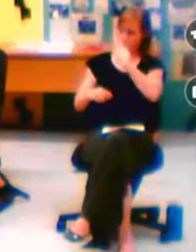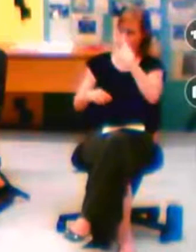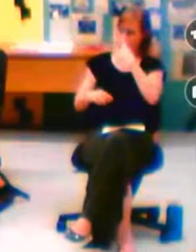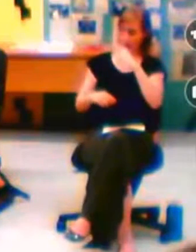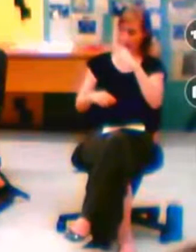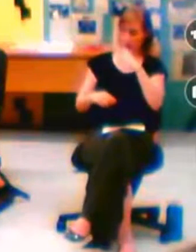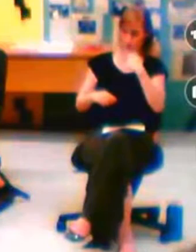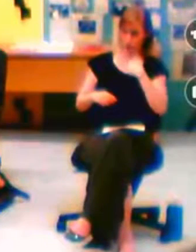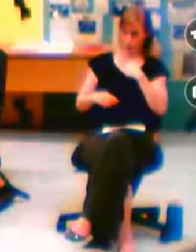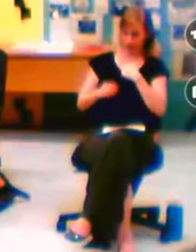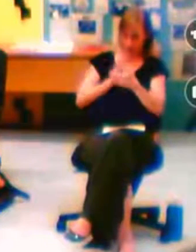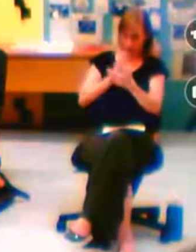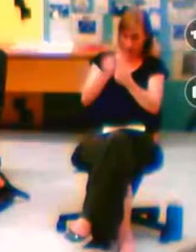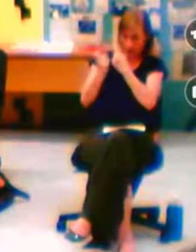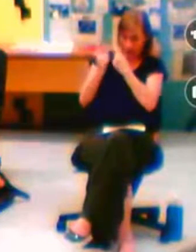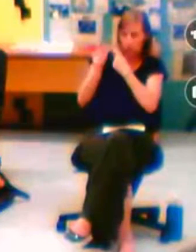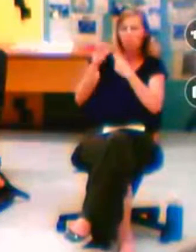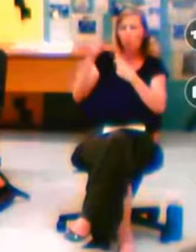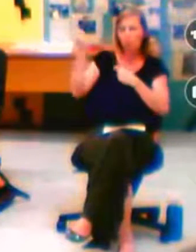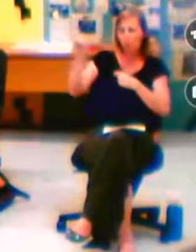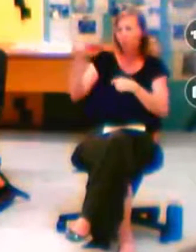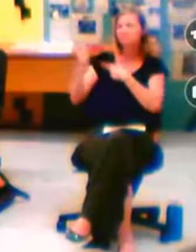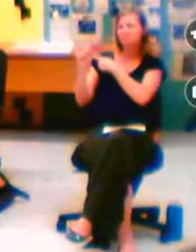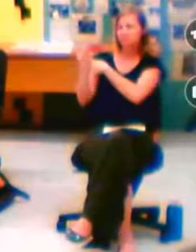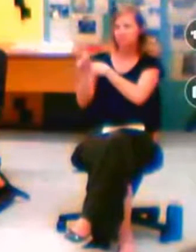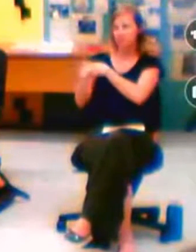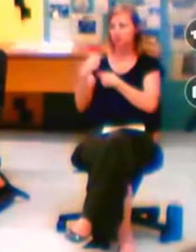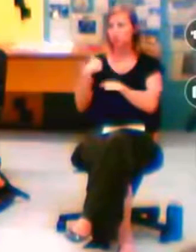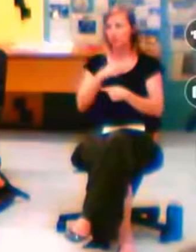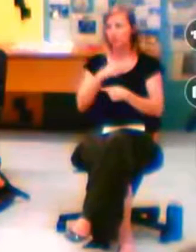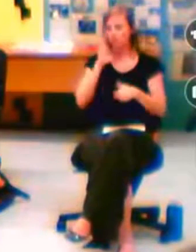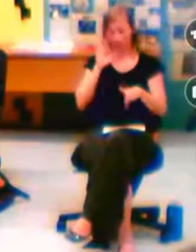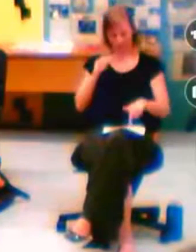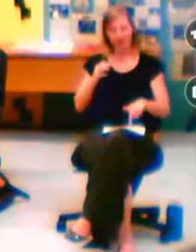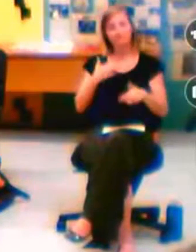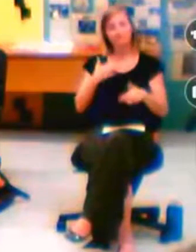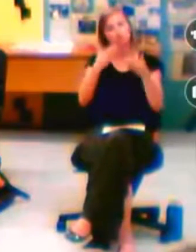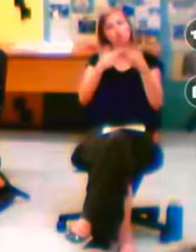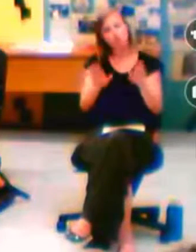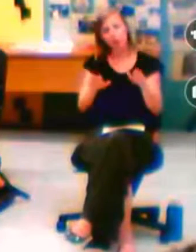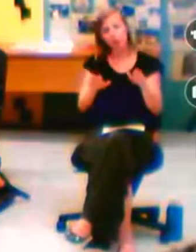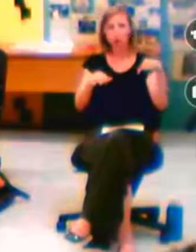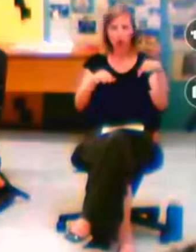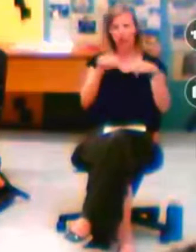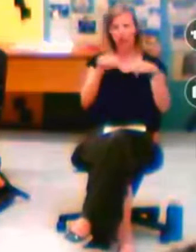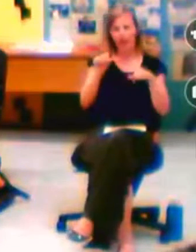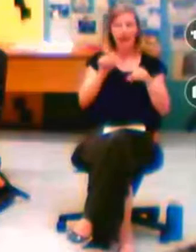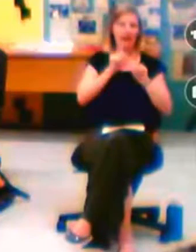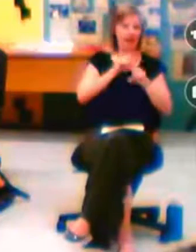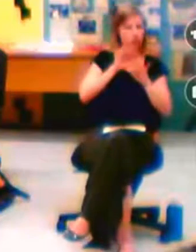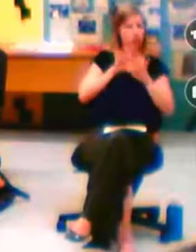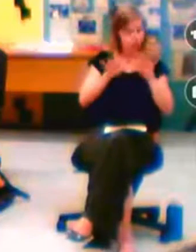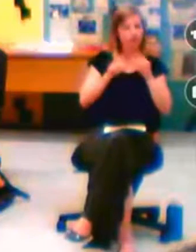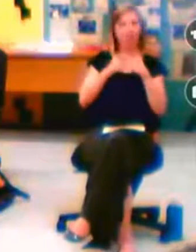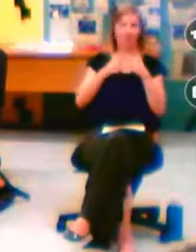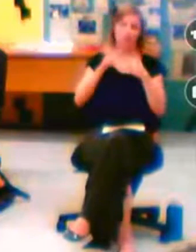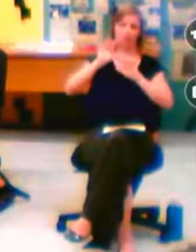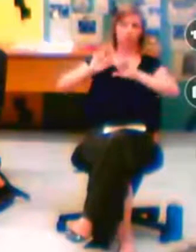That's going to lead to the, sorry, yeah. Well, actually, I'll go ahead and jump to the next. Go ahead. I'll skip on my list.